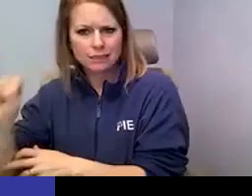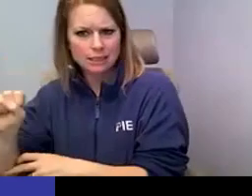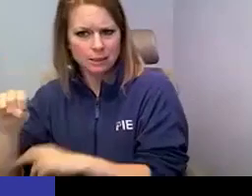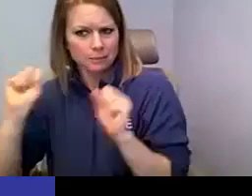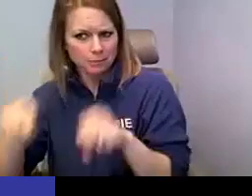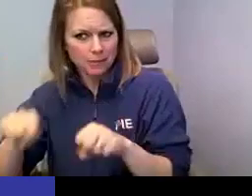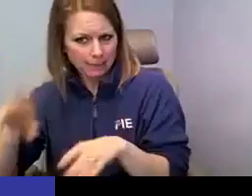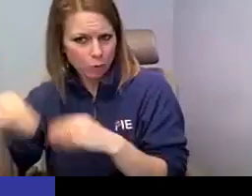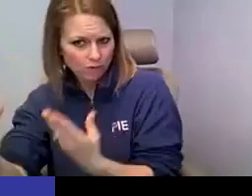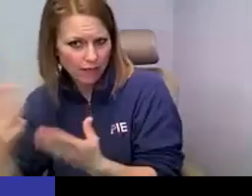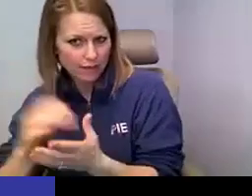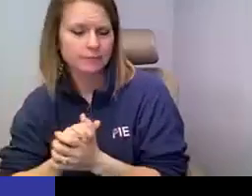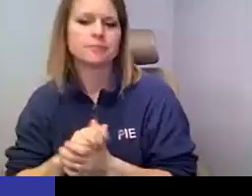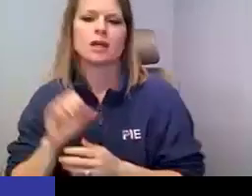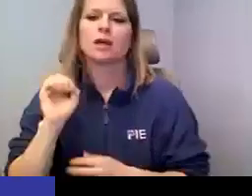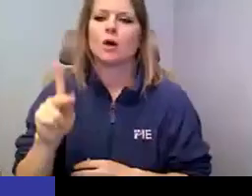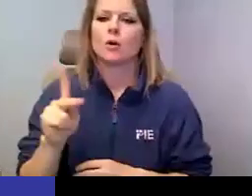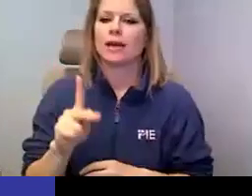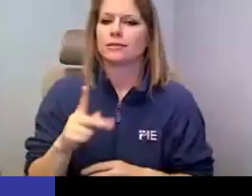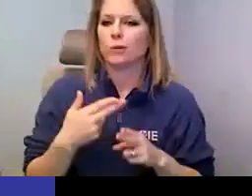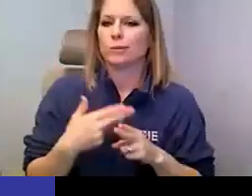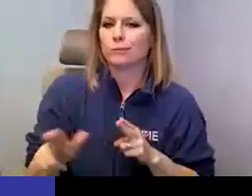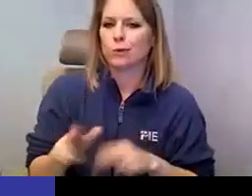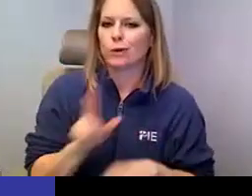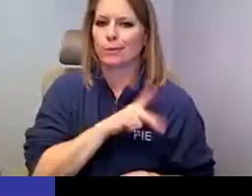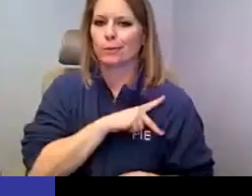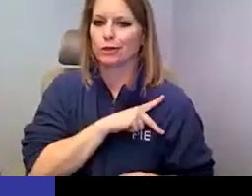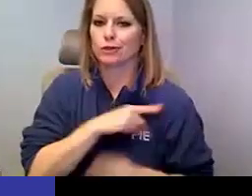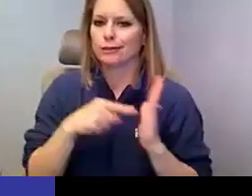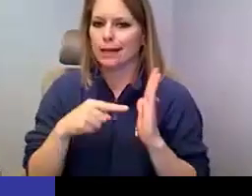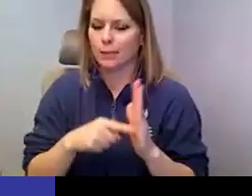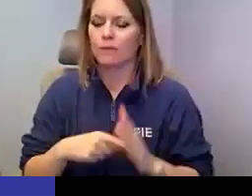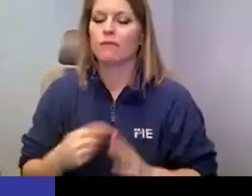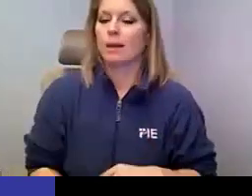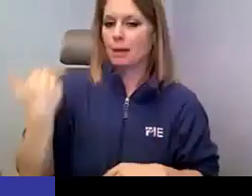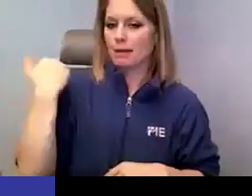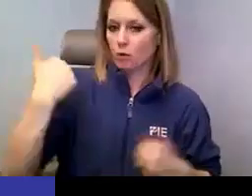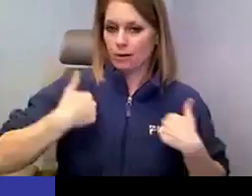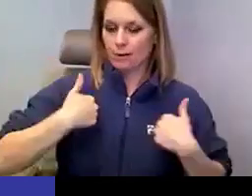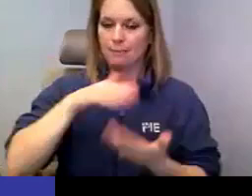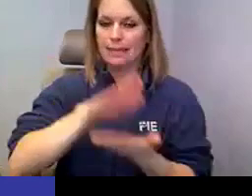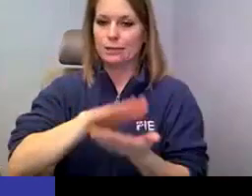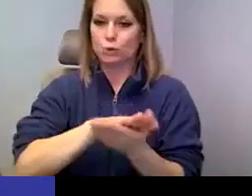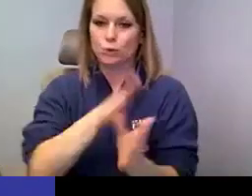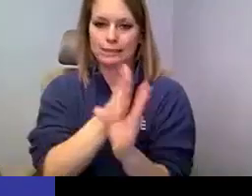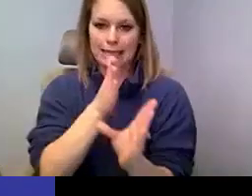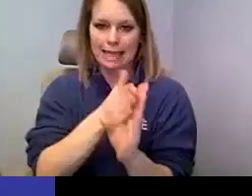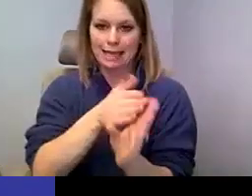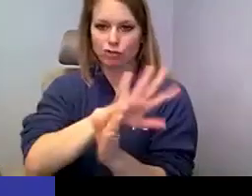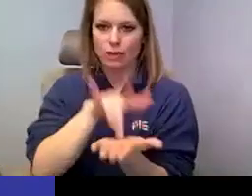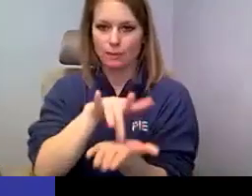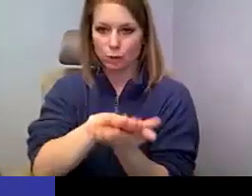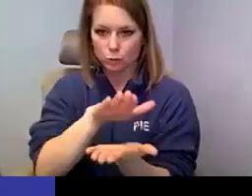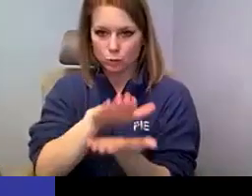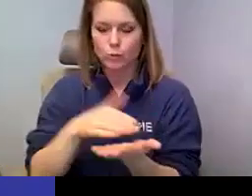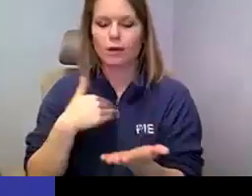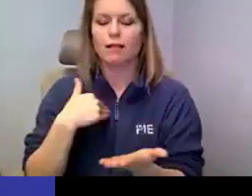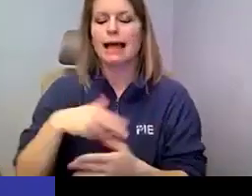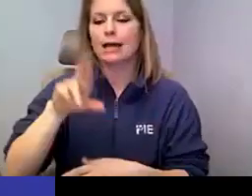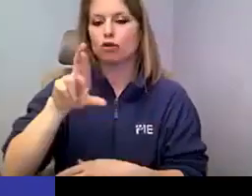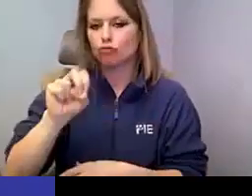I'll just do a quick personal example. When I was practicing as a school psych in a middle school, I was doing a reevaluation of a